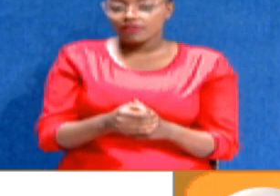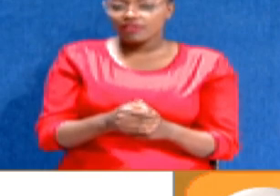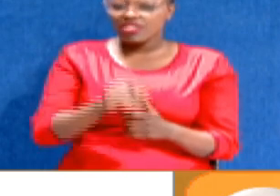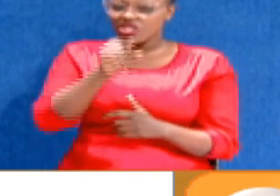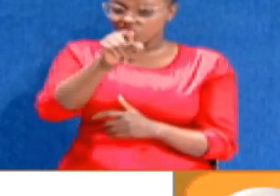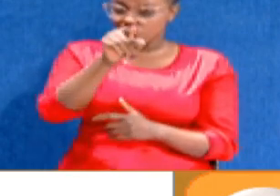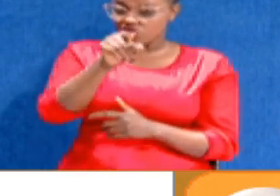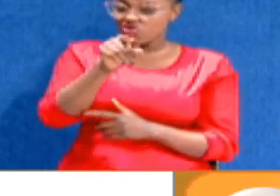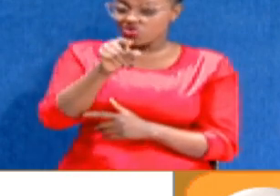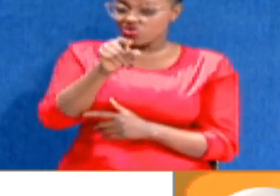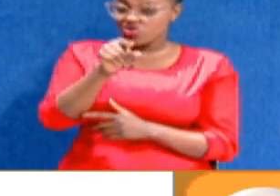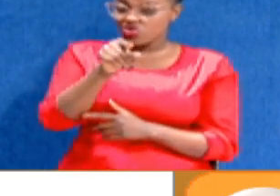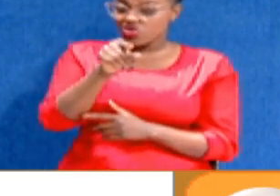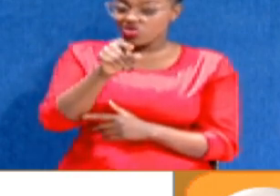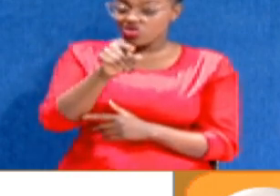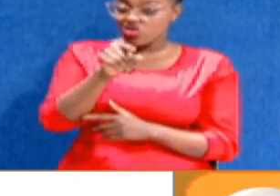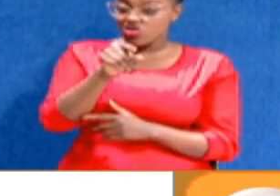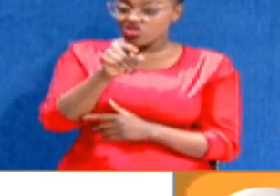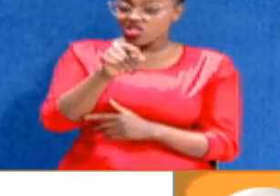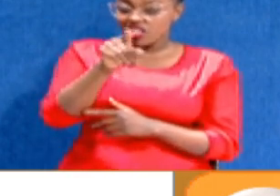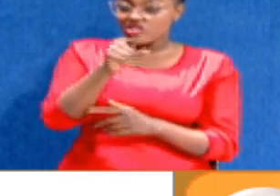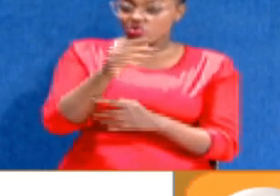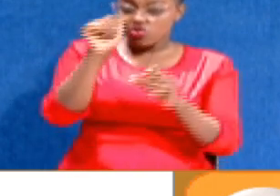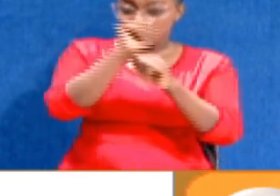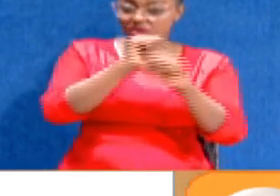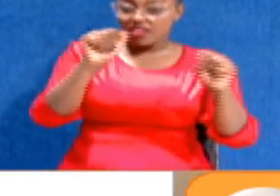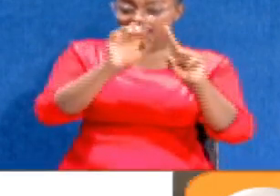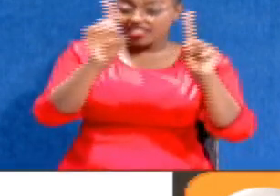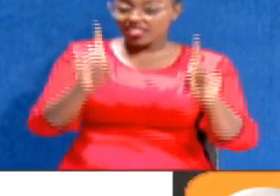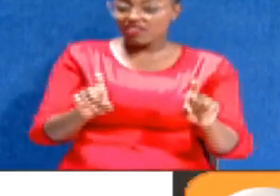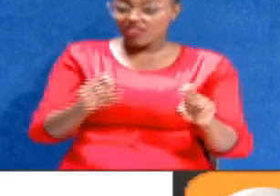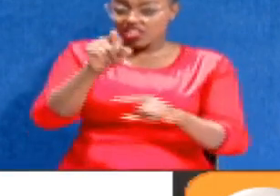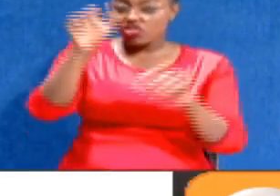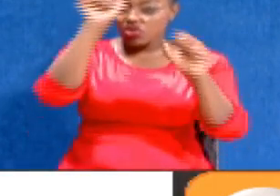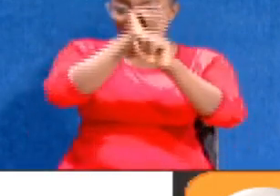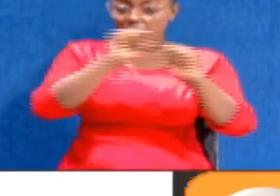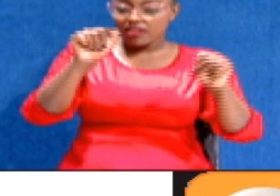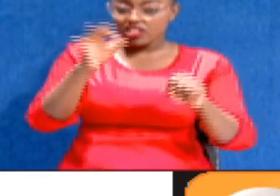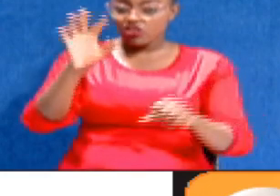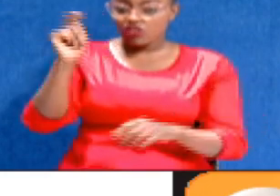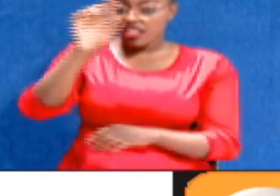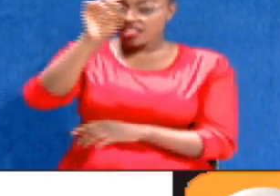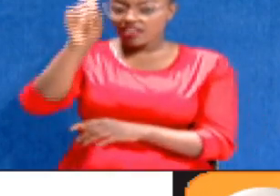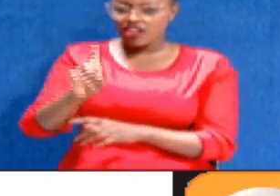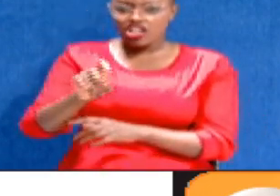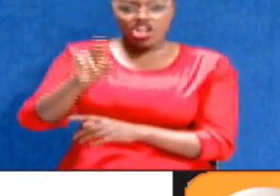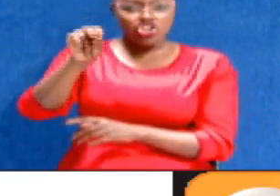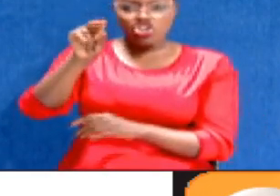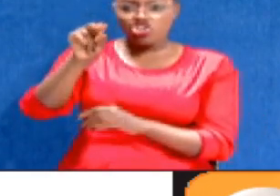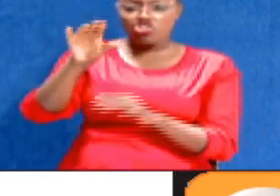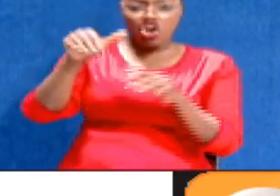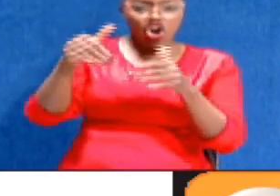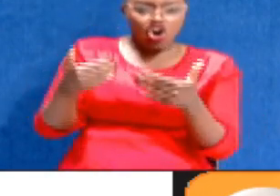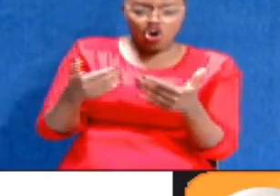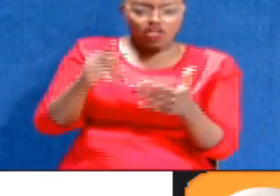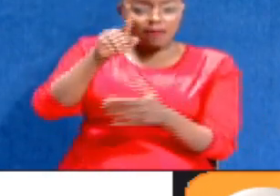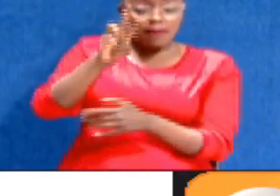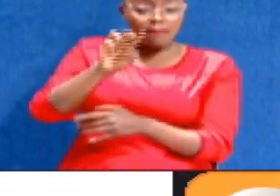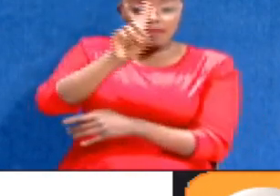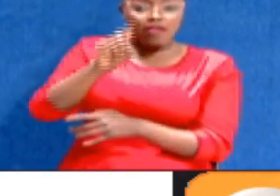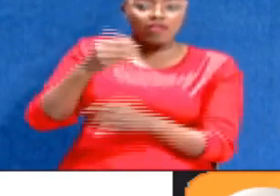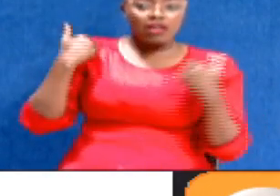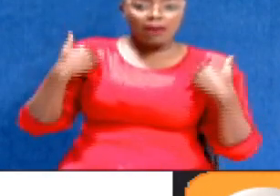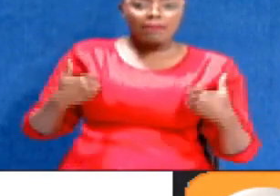Sir, are you the head of Kenya? Are you the president of Kenya? No. Or the prime minister? I'm